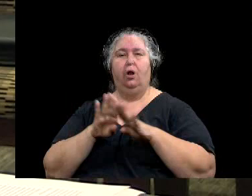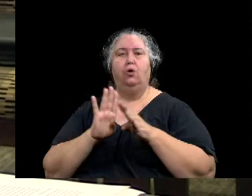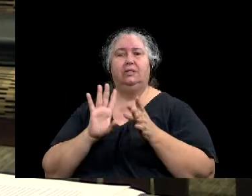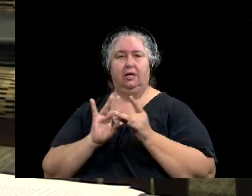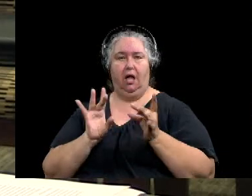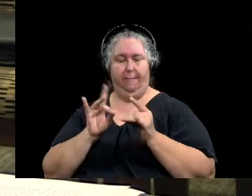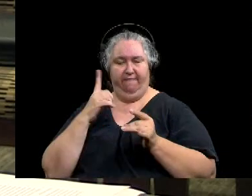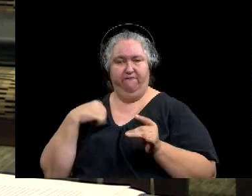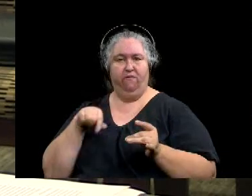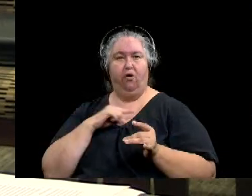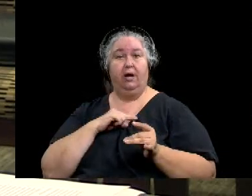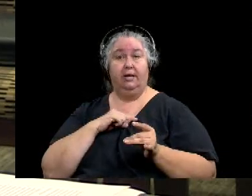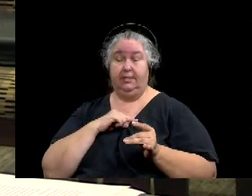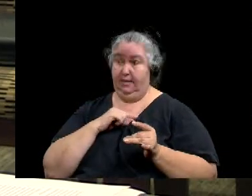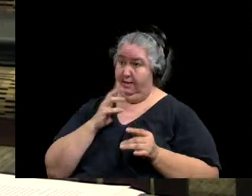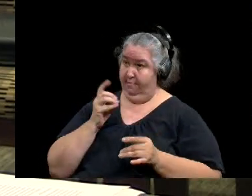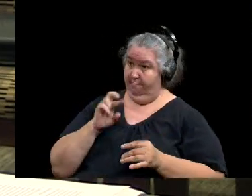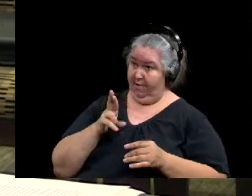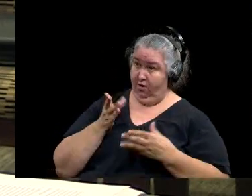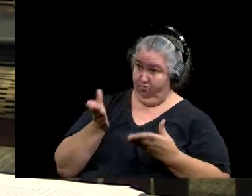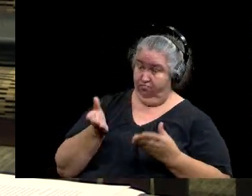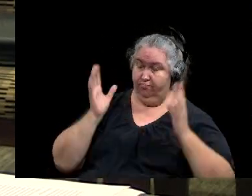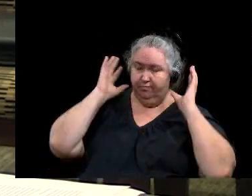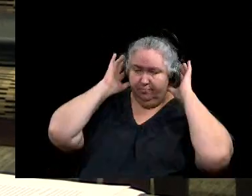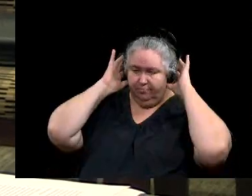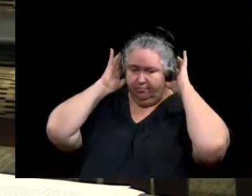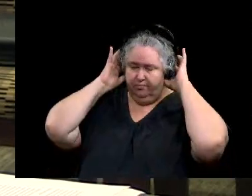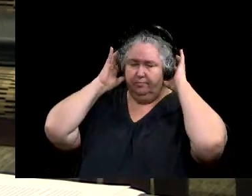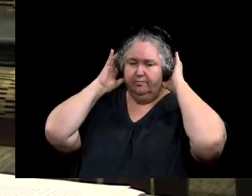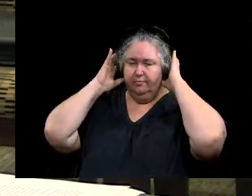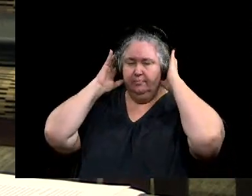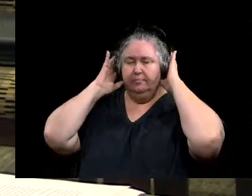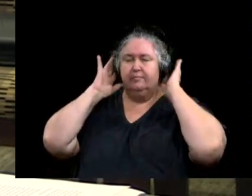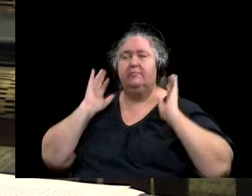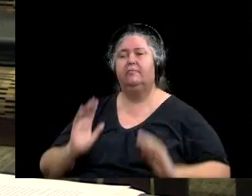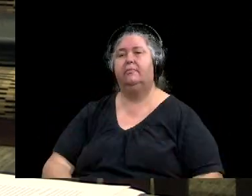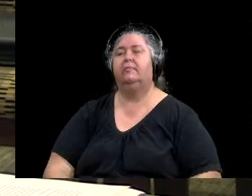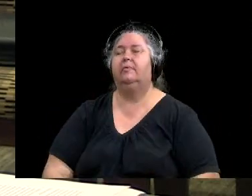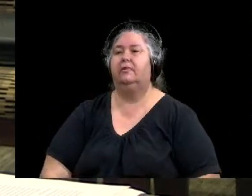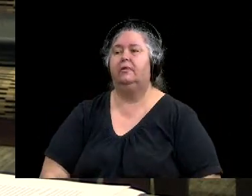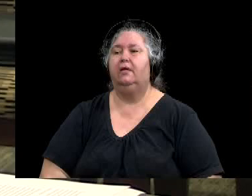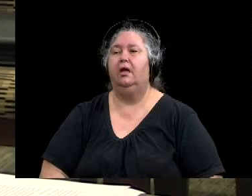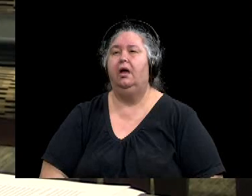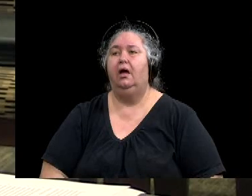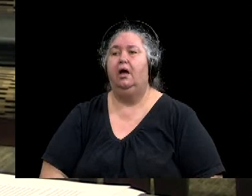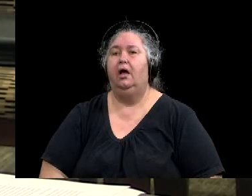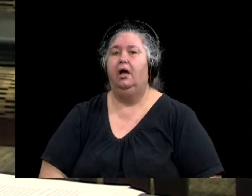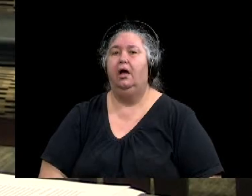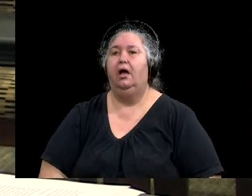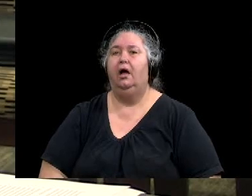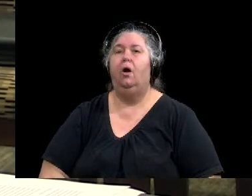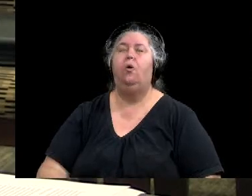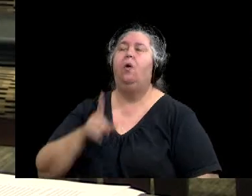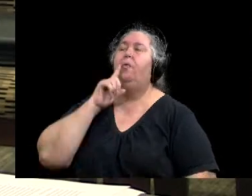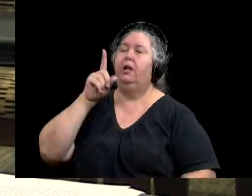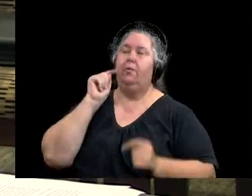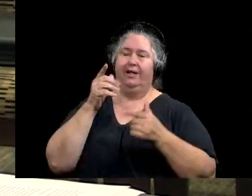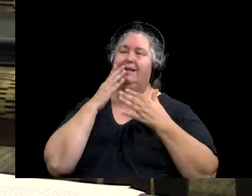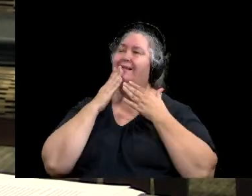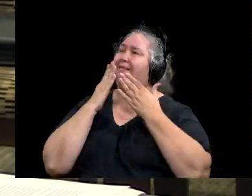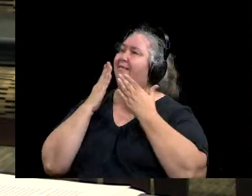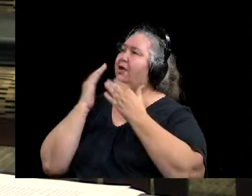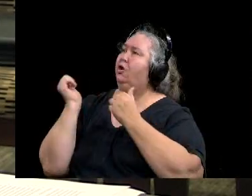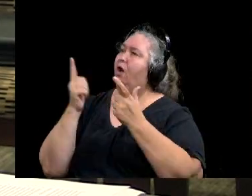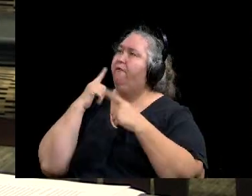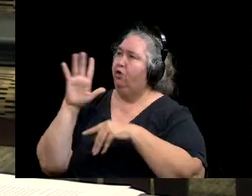for us. Mayor Meek, would you like to make some comments for us? And then we'll close. We'll end quickly. I thank everyone for their time today. I